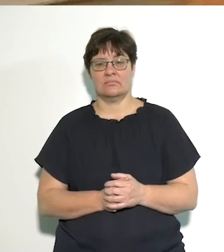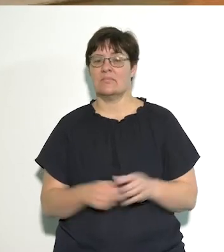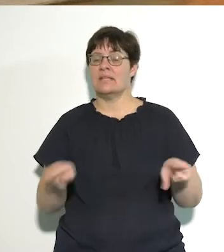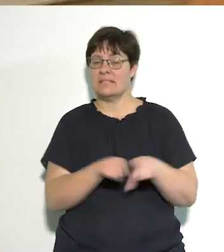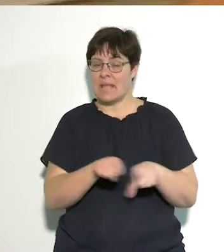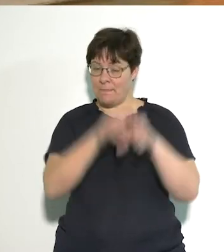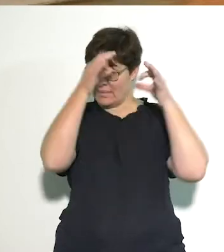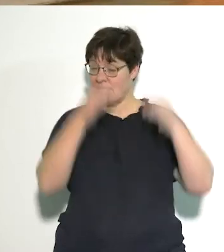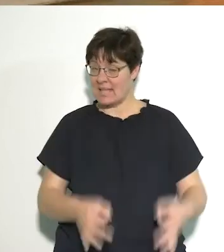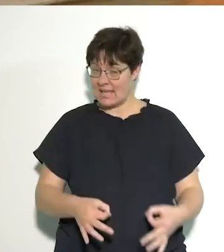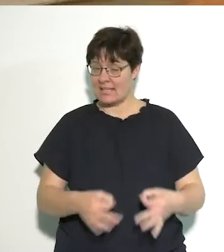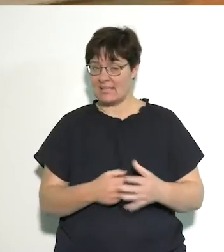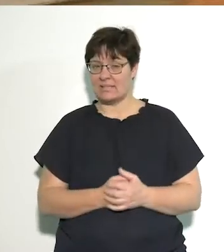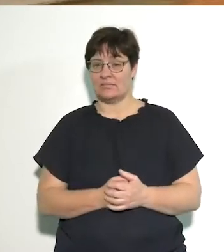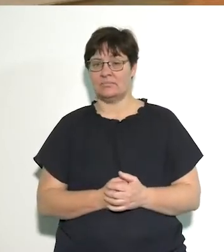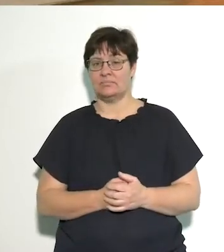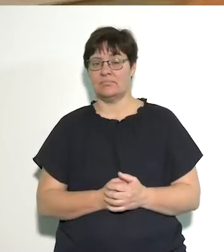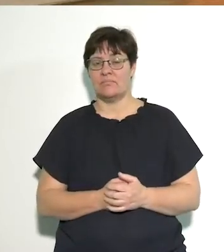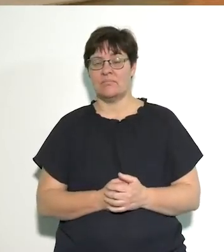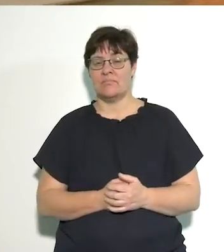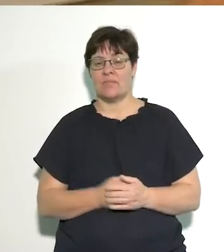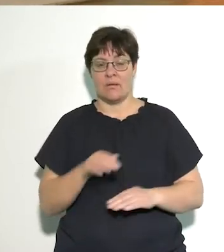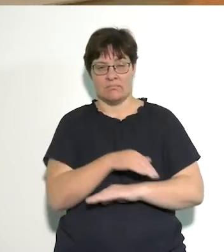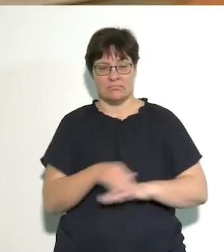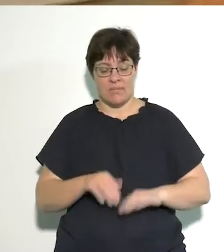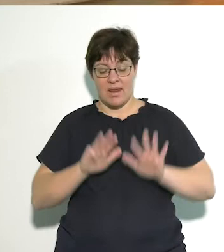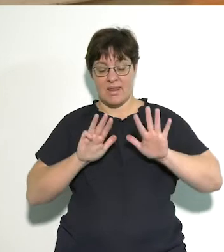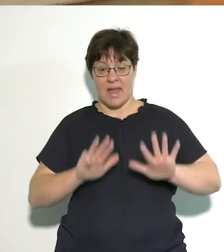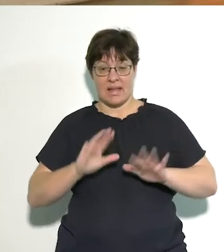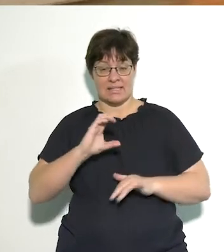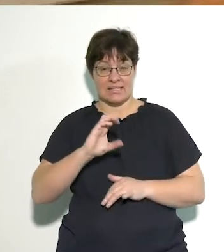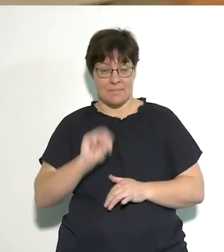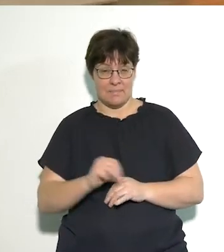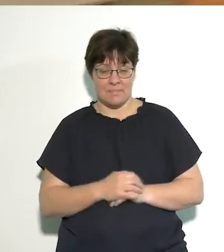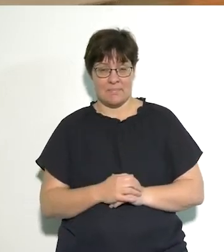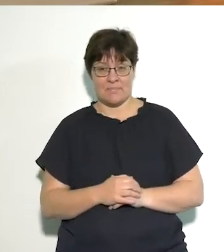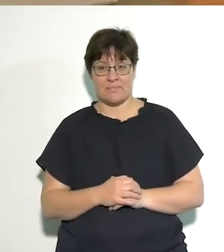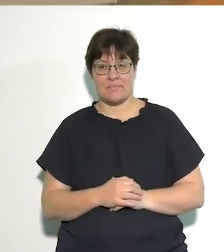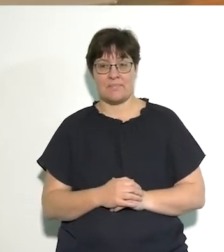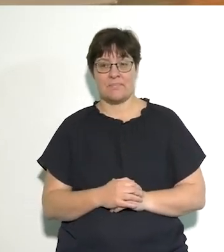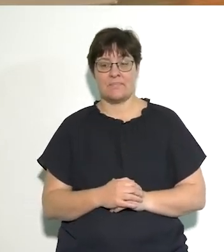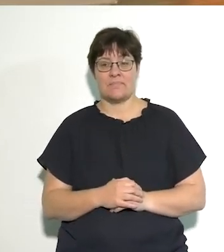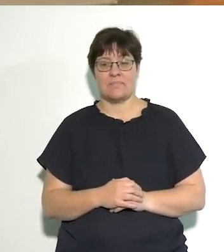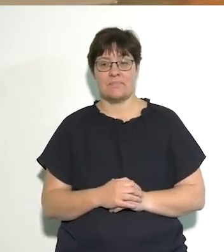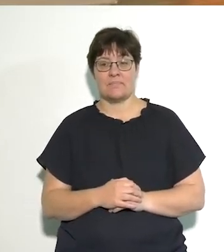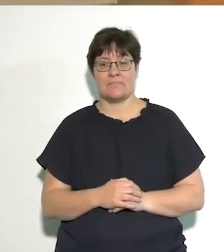I've also decided to make the bottom about 9 centimeters